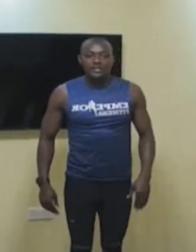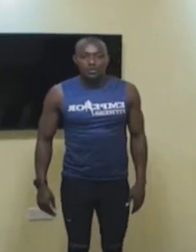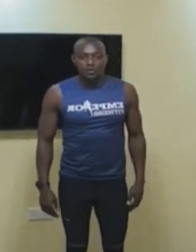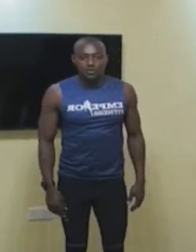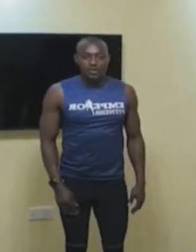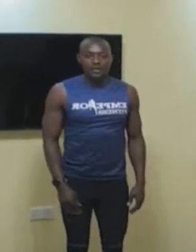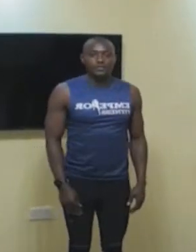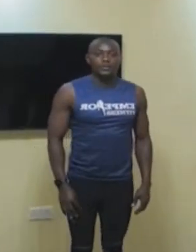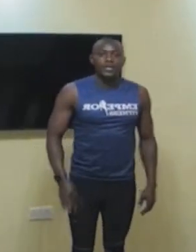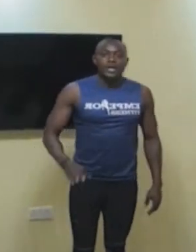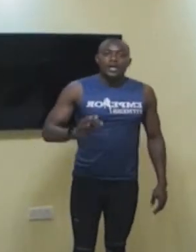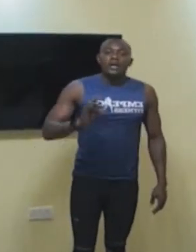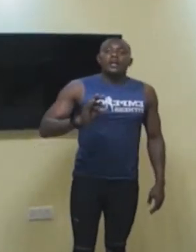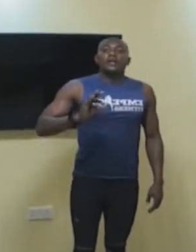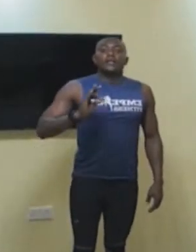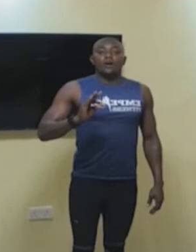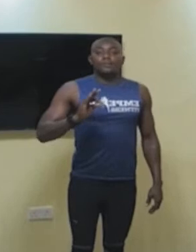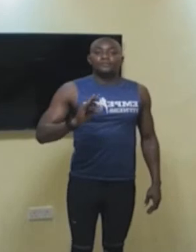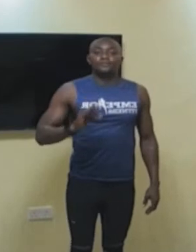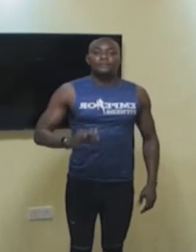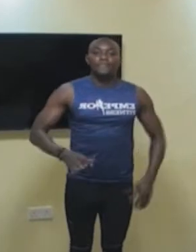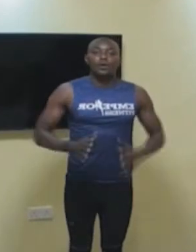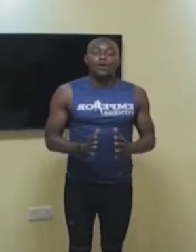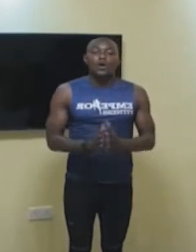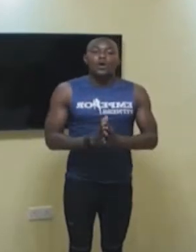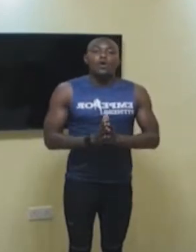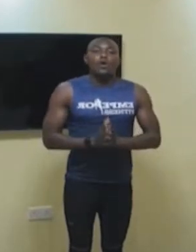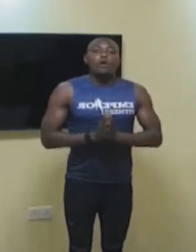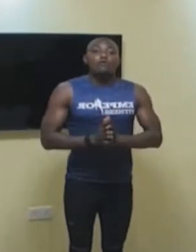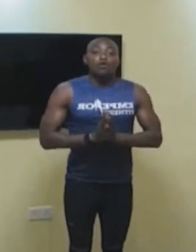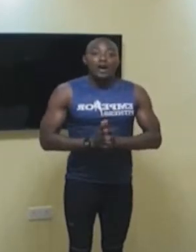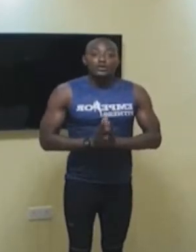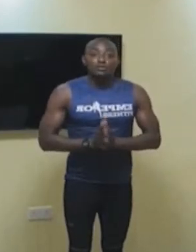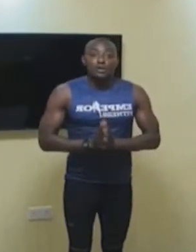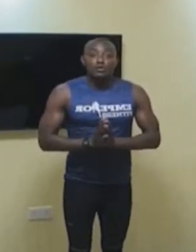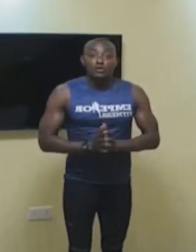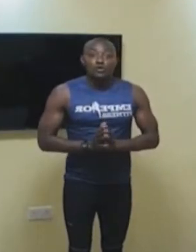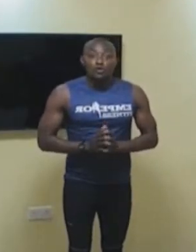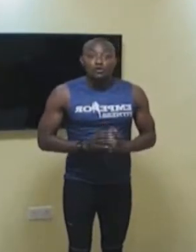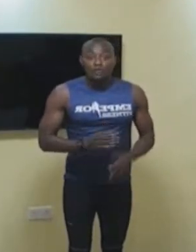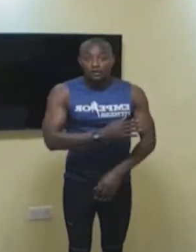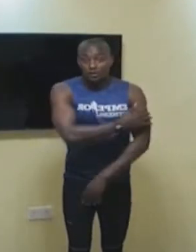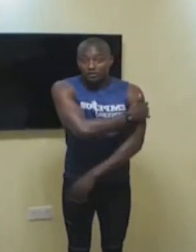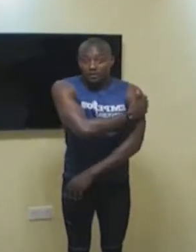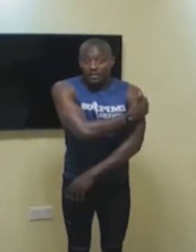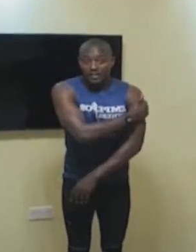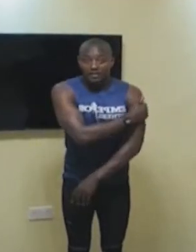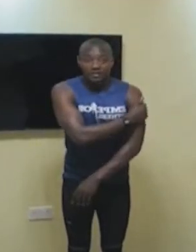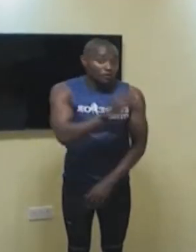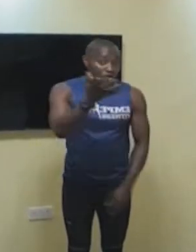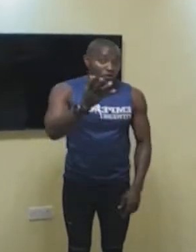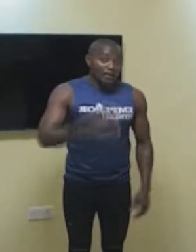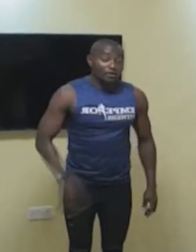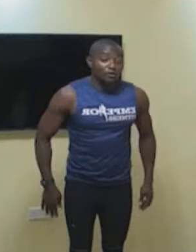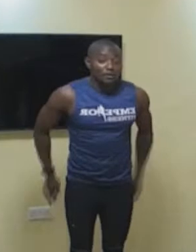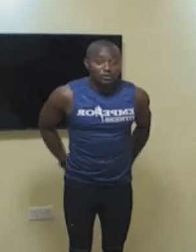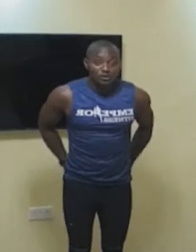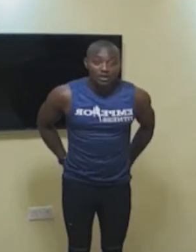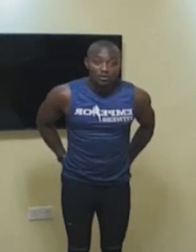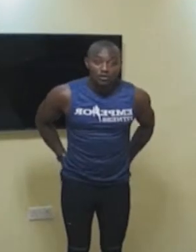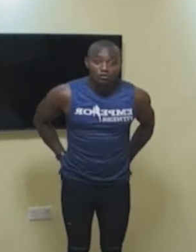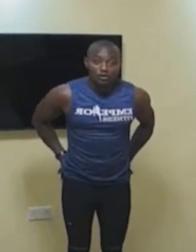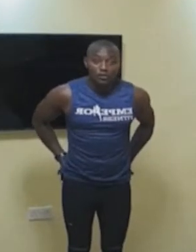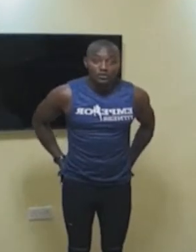heel squats, okay? Now, for us to be able to grow those muscles for the legs, because you know you can grow